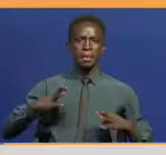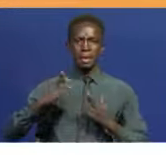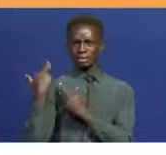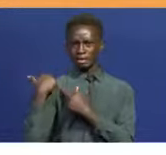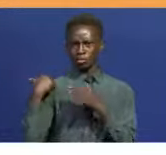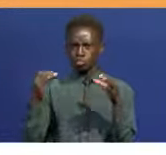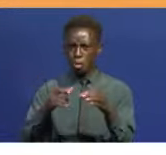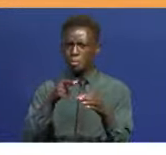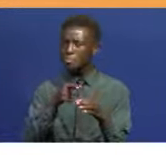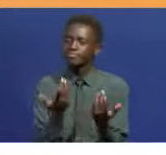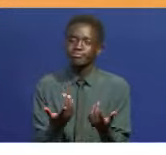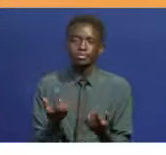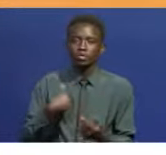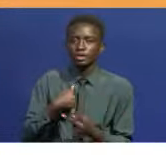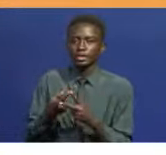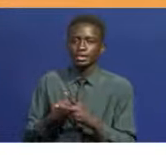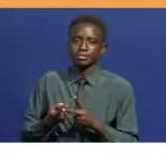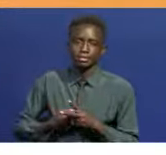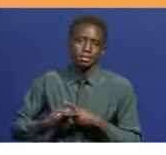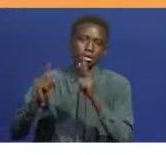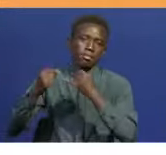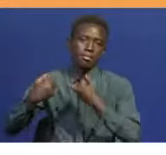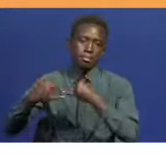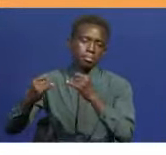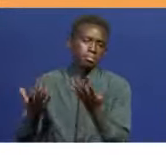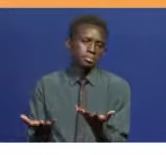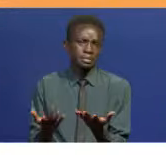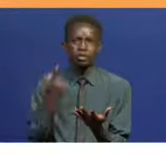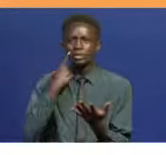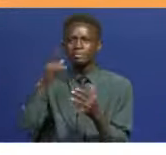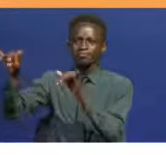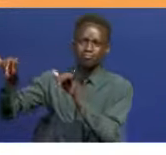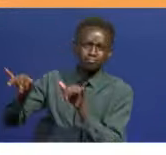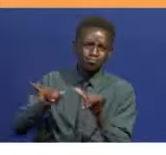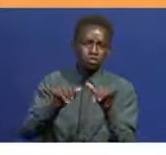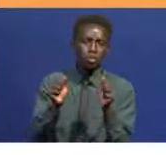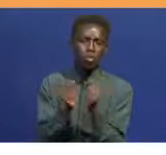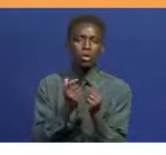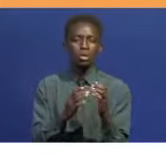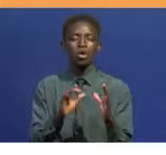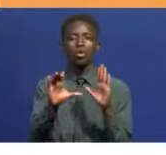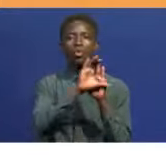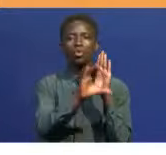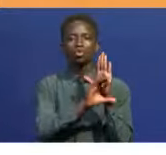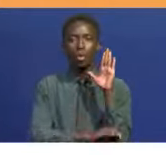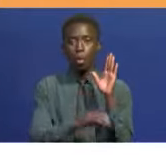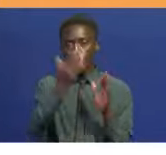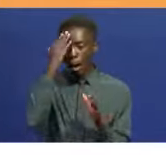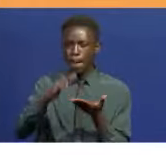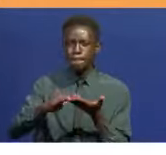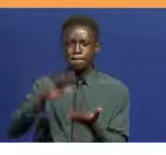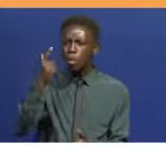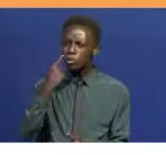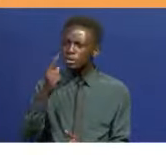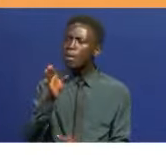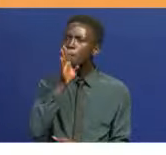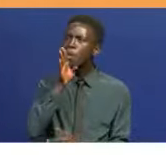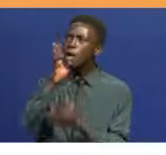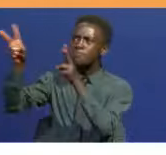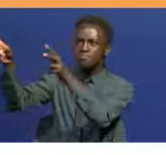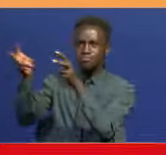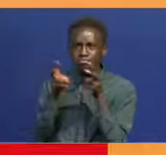it's similar to the current quagmire that we're facing with the current constitution, because most of it was borrowed. And I believe also this act, most of